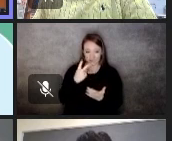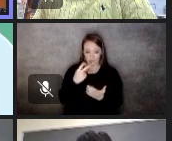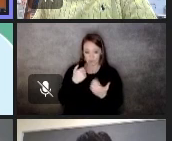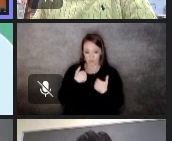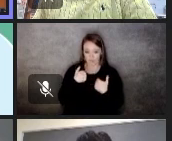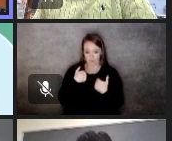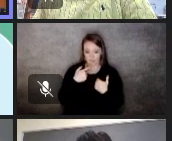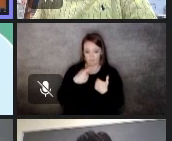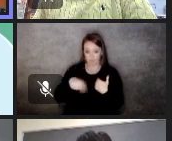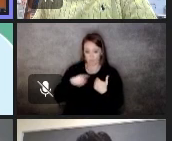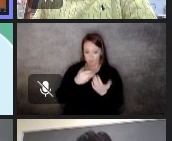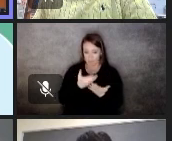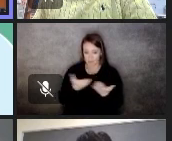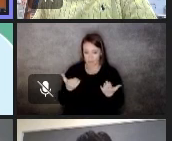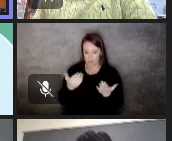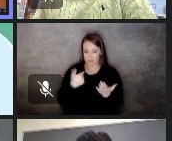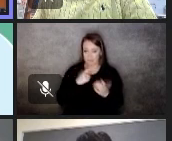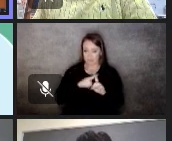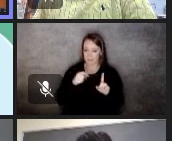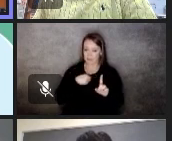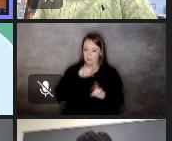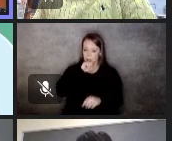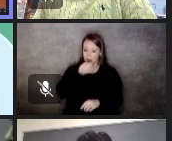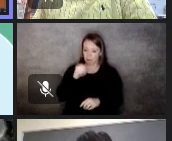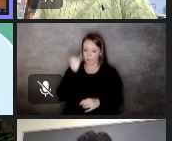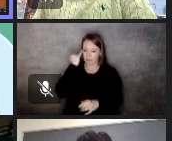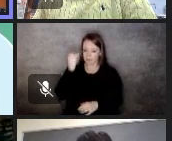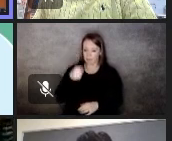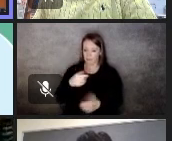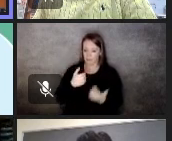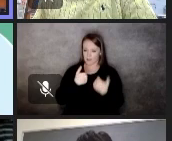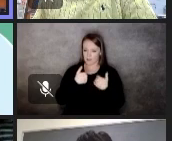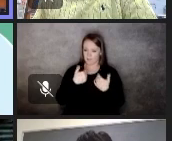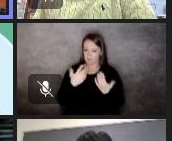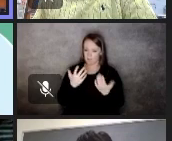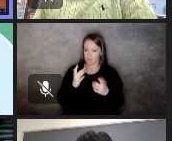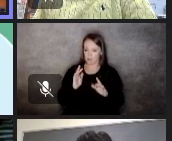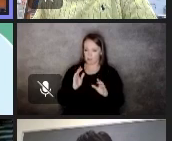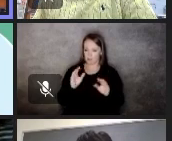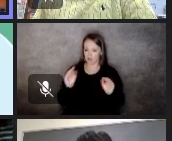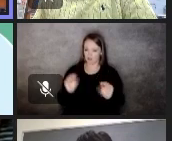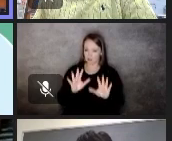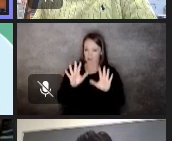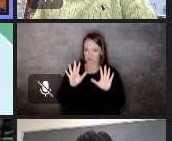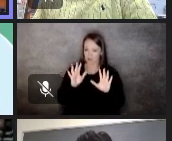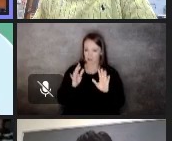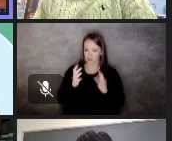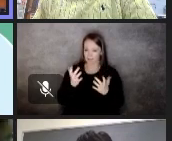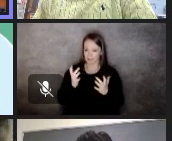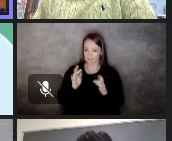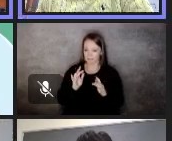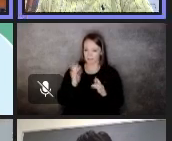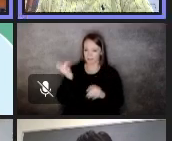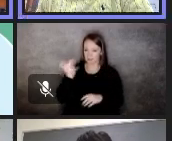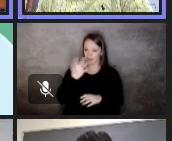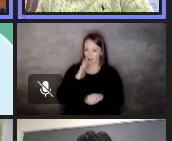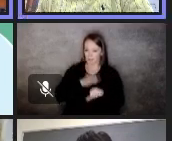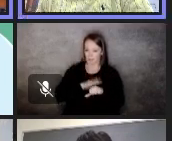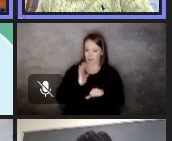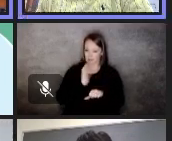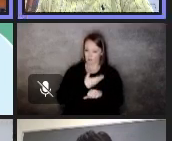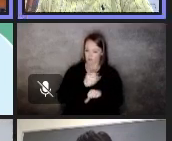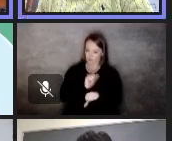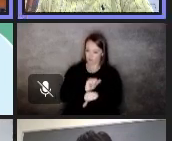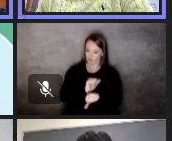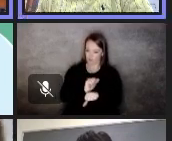do love the idea of just shining a light on it and showing the beauty of what we do. Thank you. Yes. Kanita